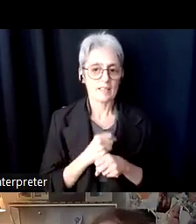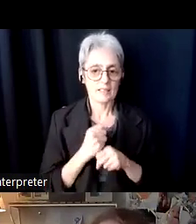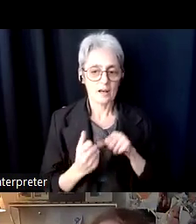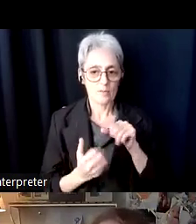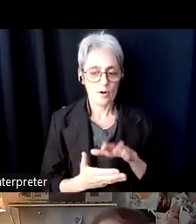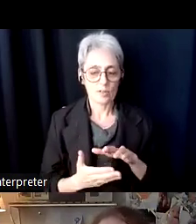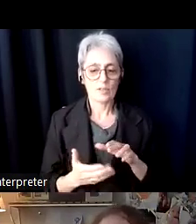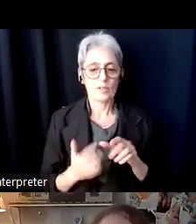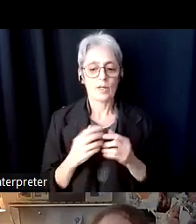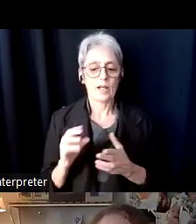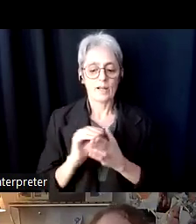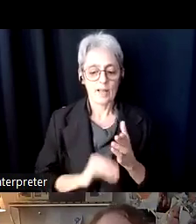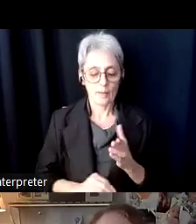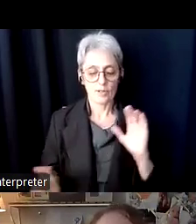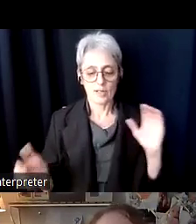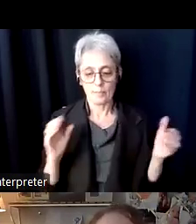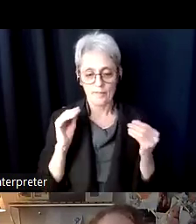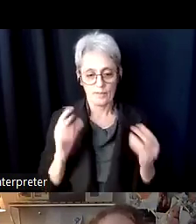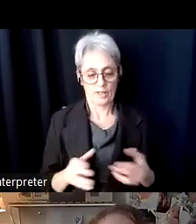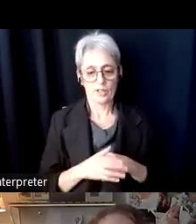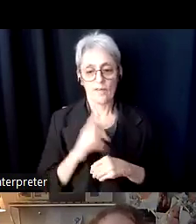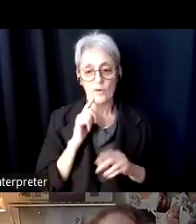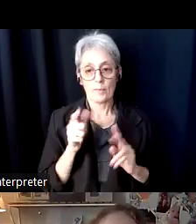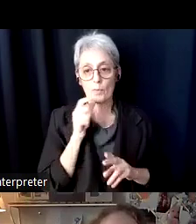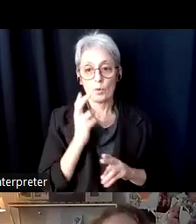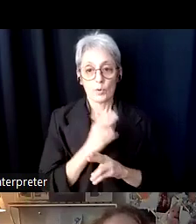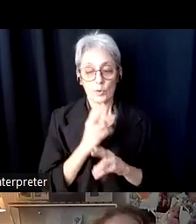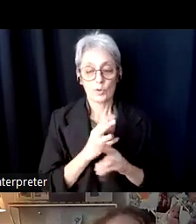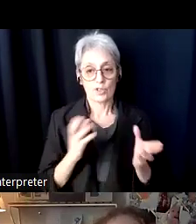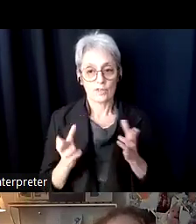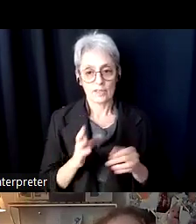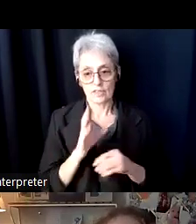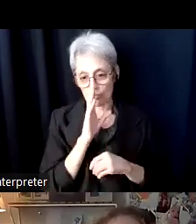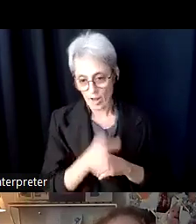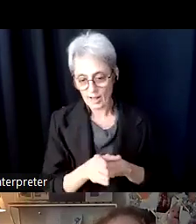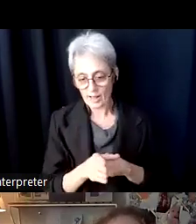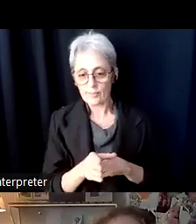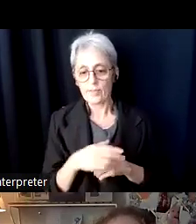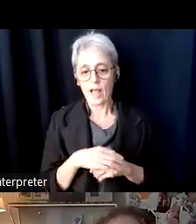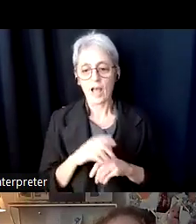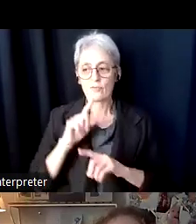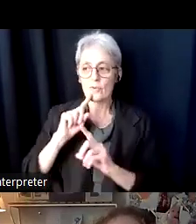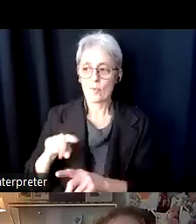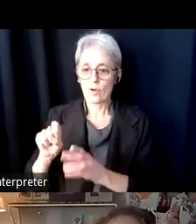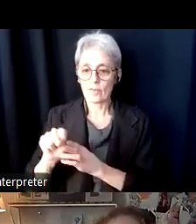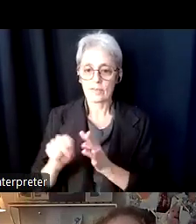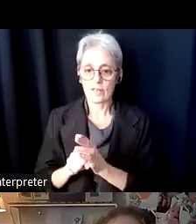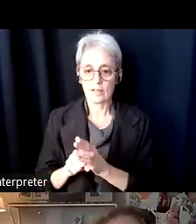compare information directly for people who use services, and report those individual state results